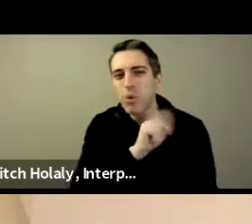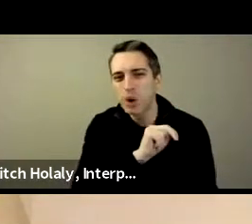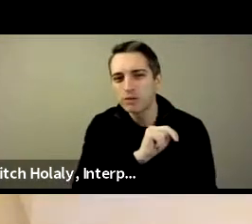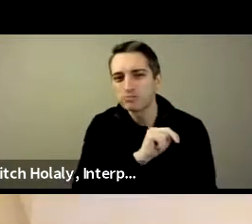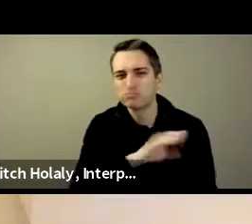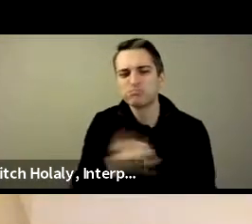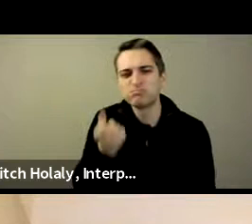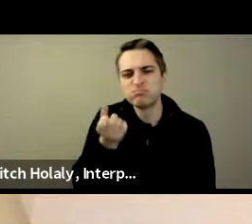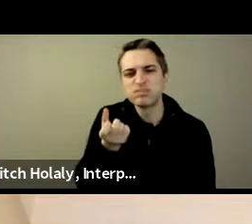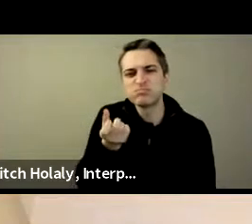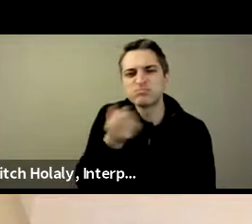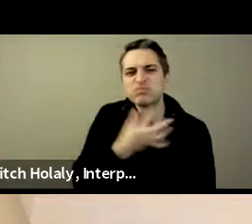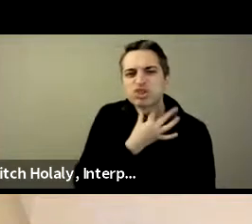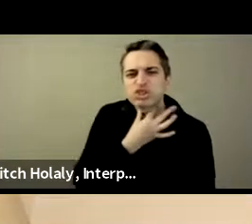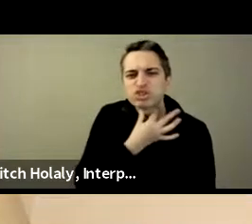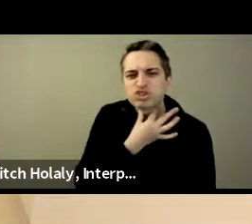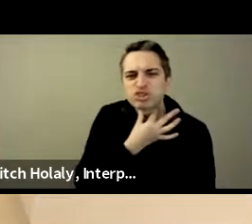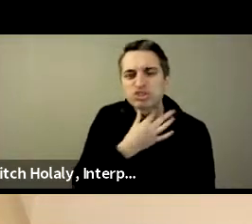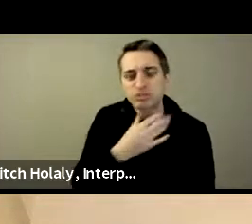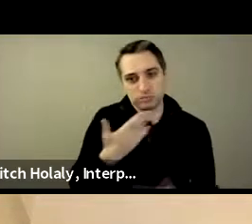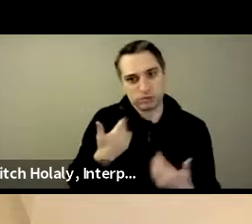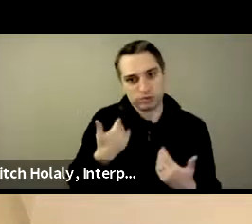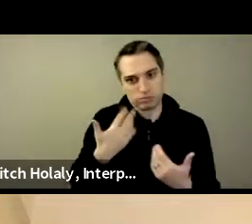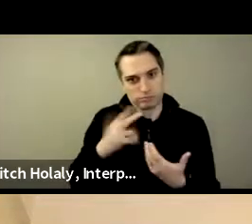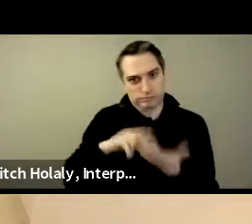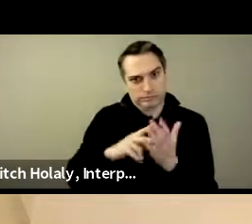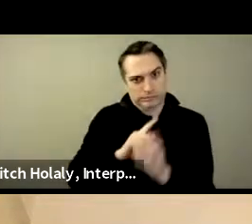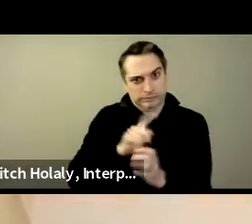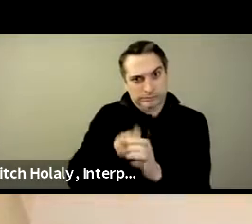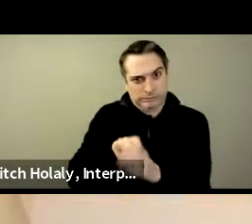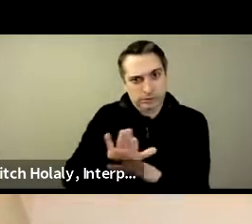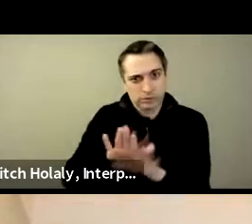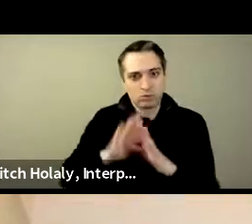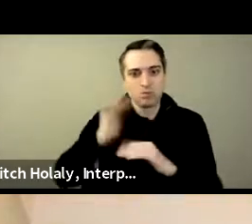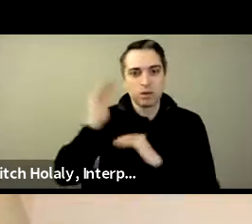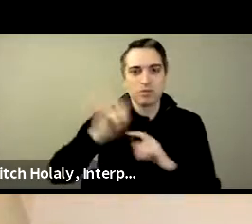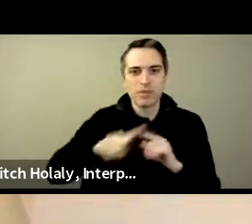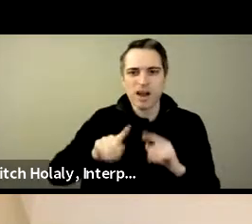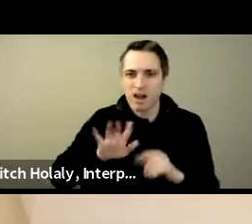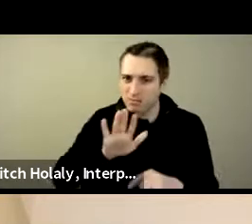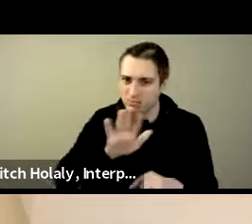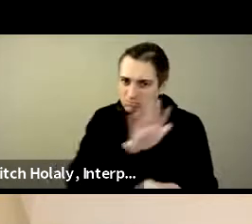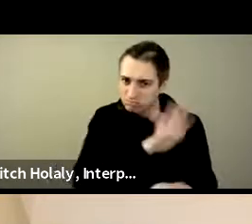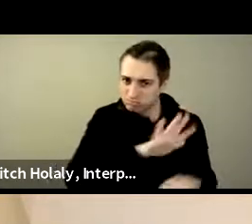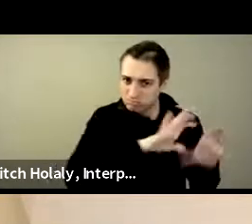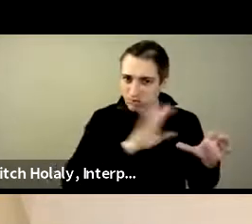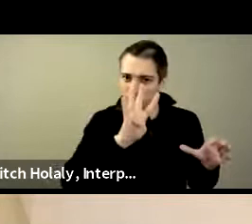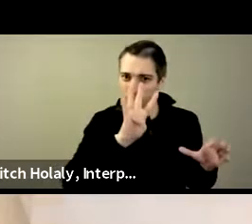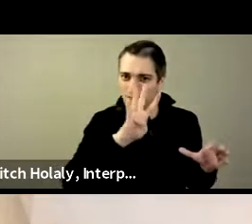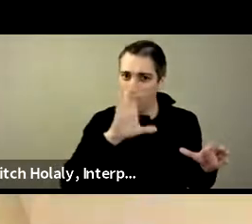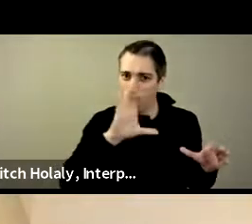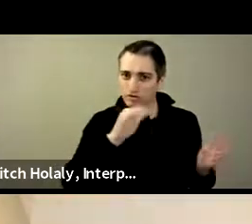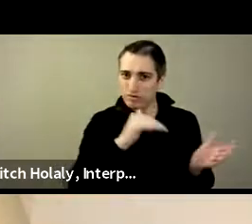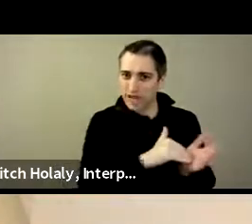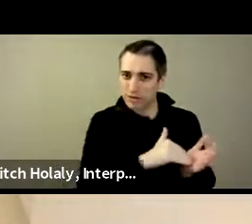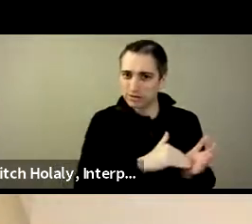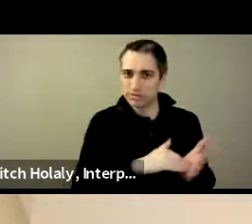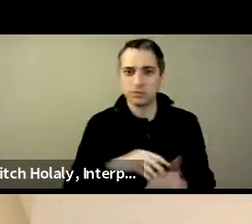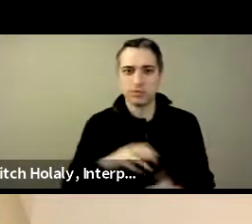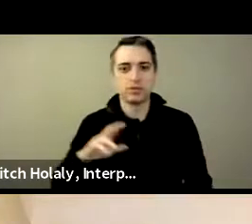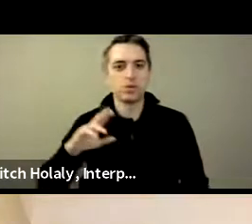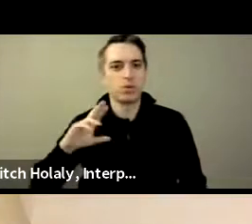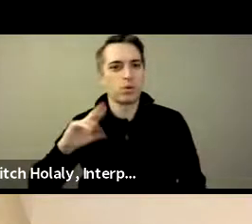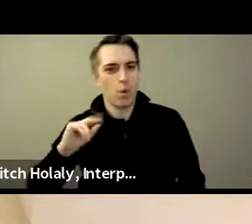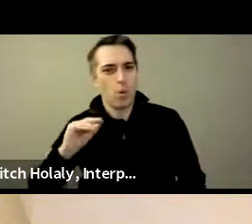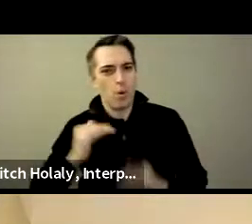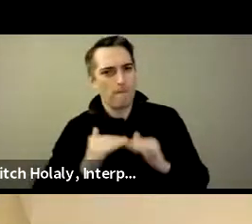what the number is. My understanding, it was about 400,000. It's much more than that. It's